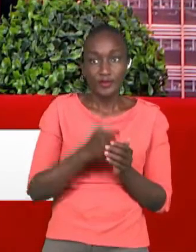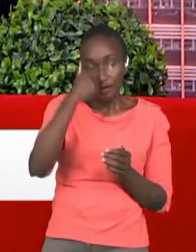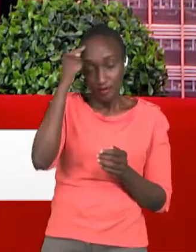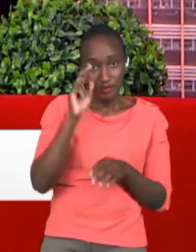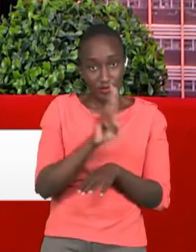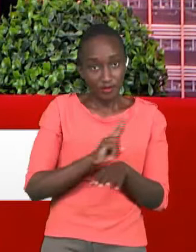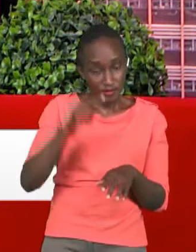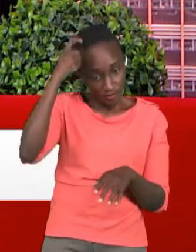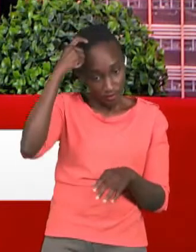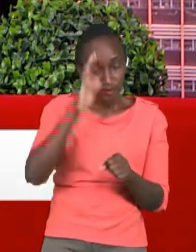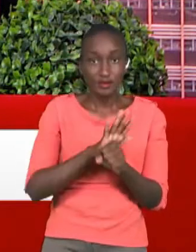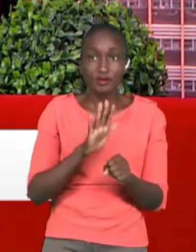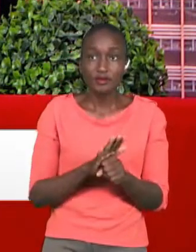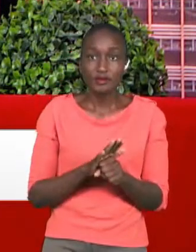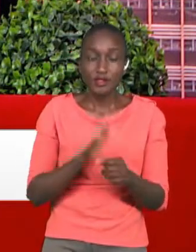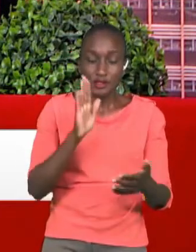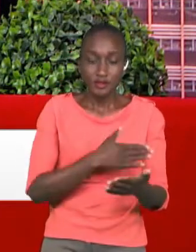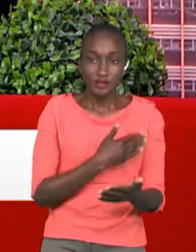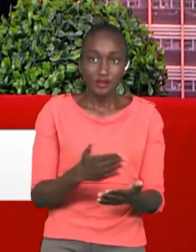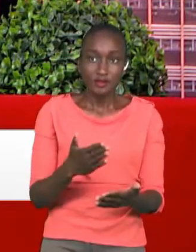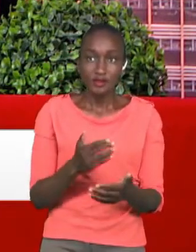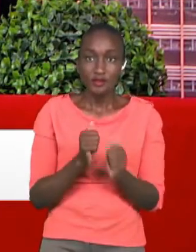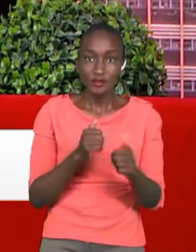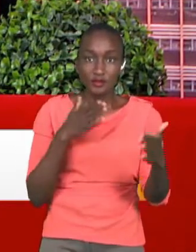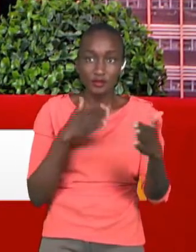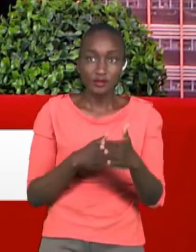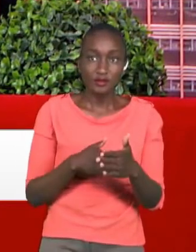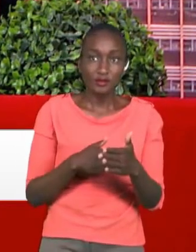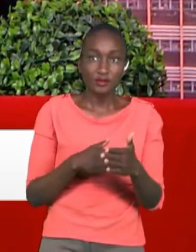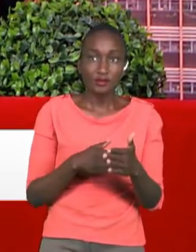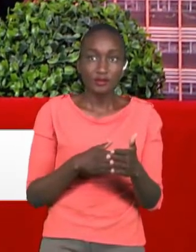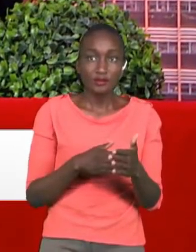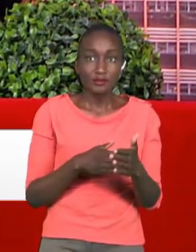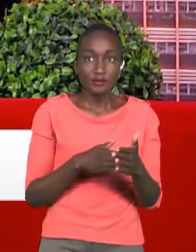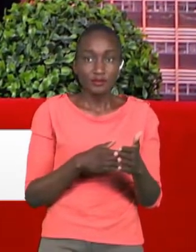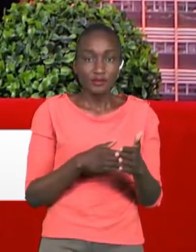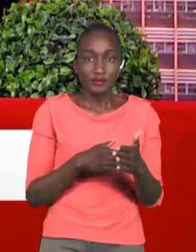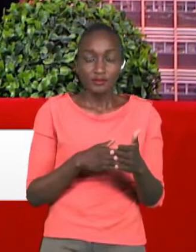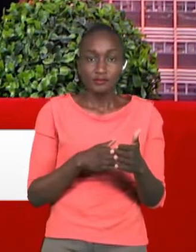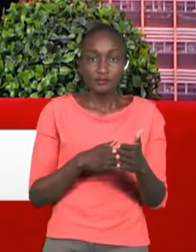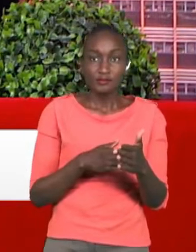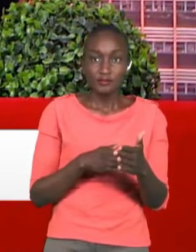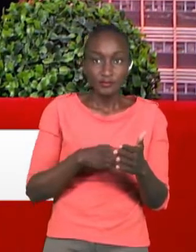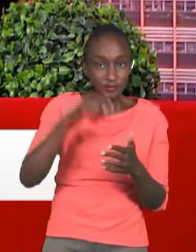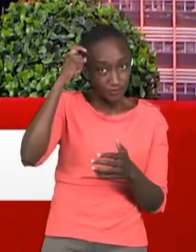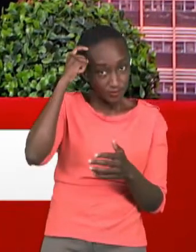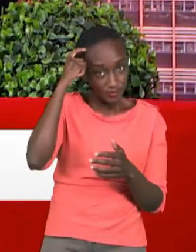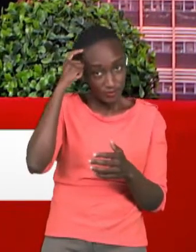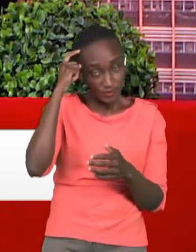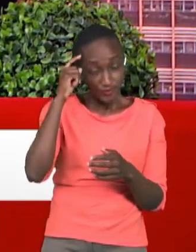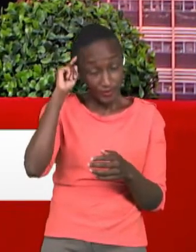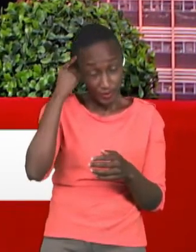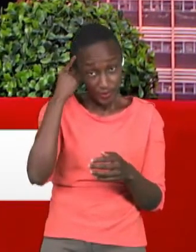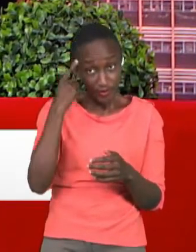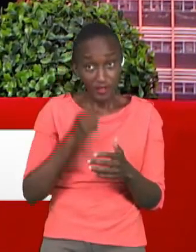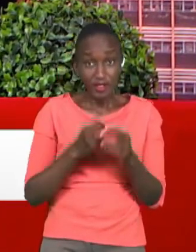brain. Humming sound, it stops the degeneration of the brain cells, and it regenerates the brain cells,